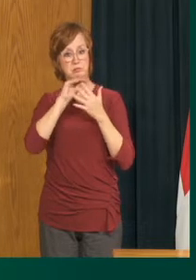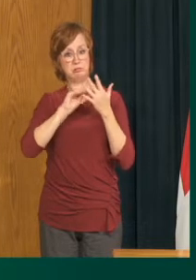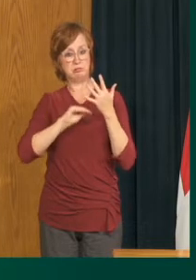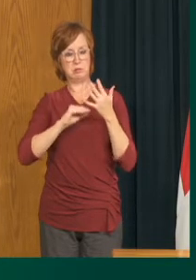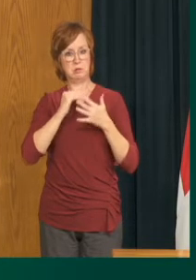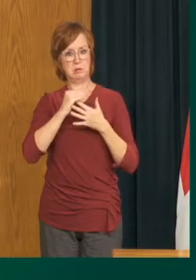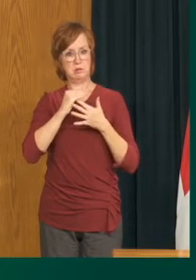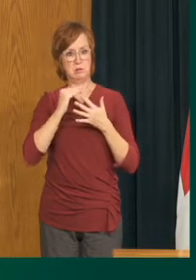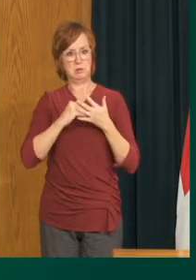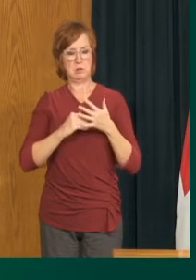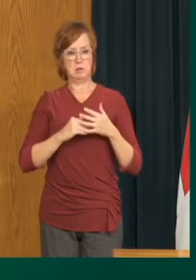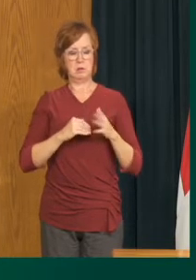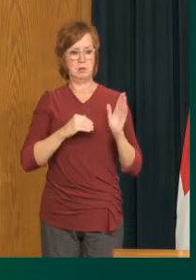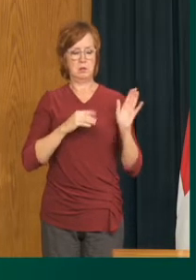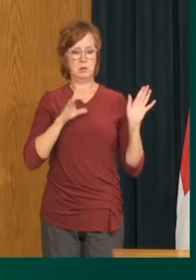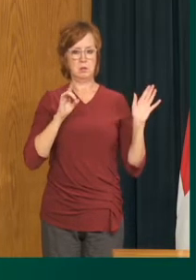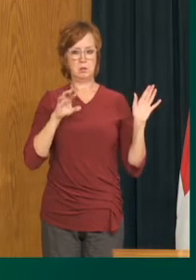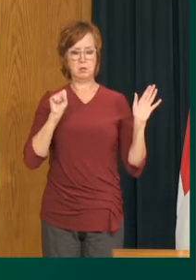So I think